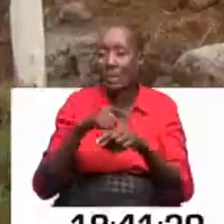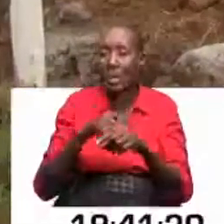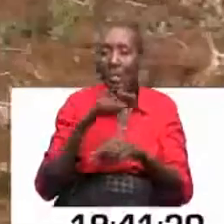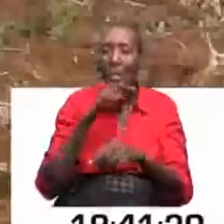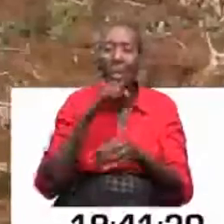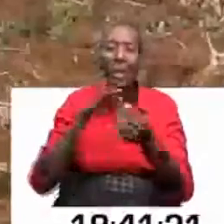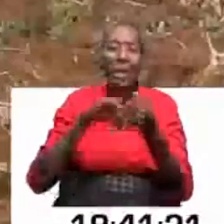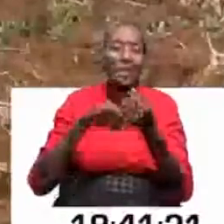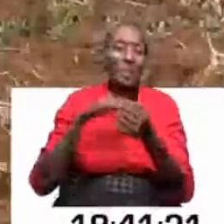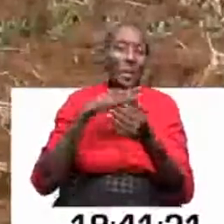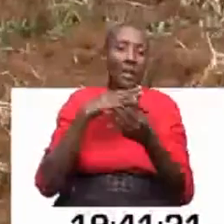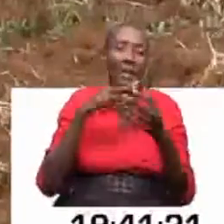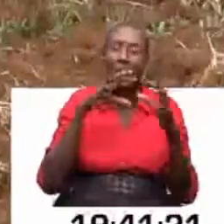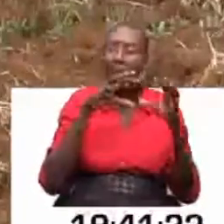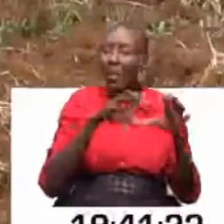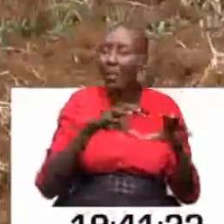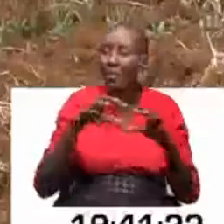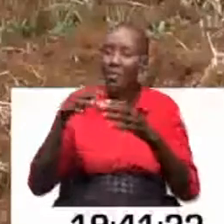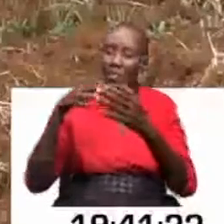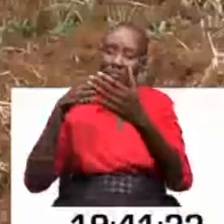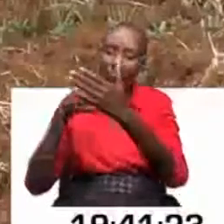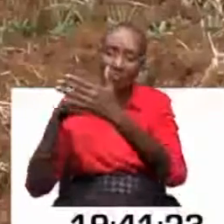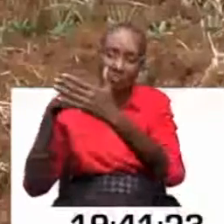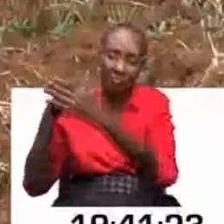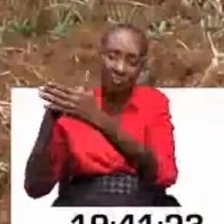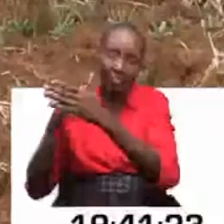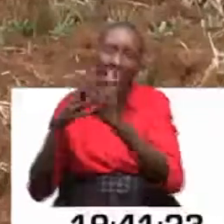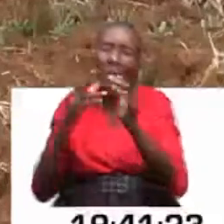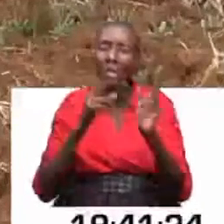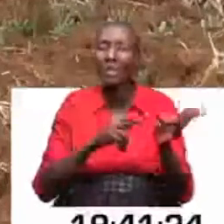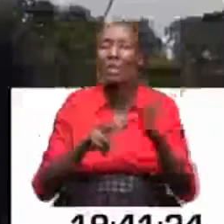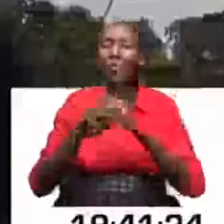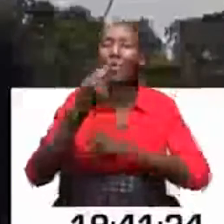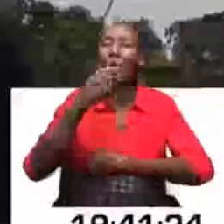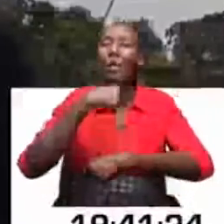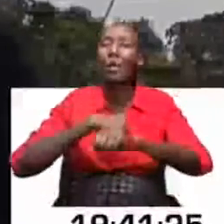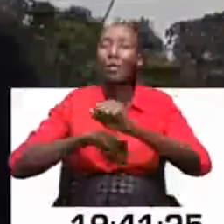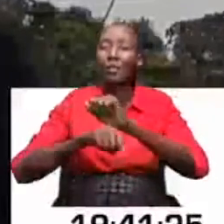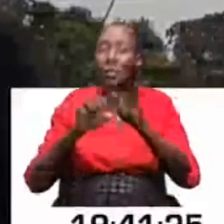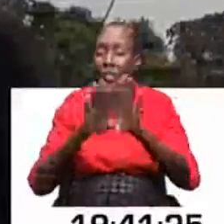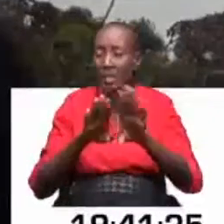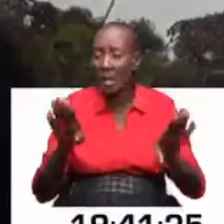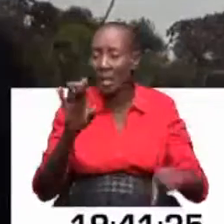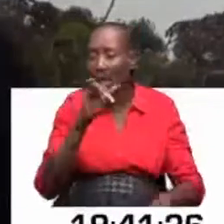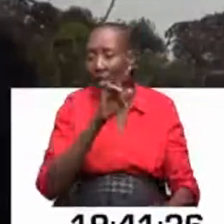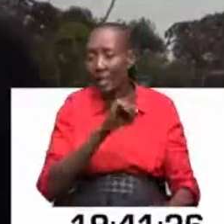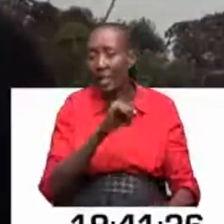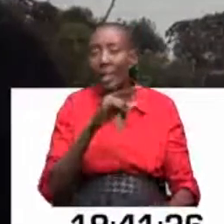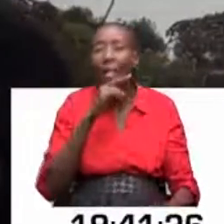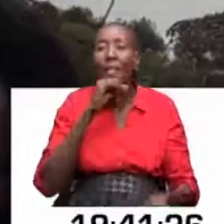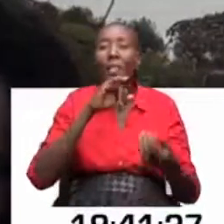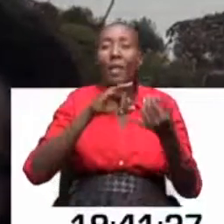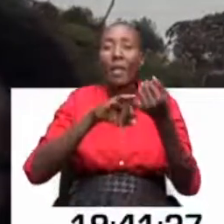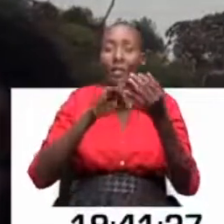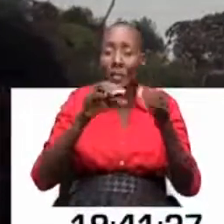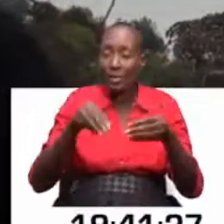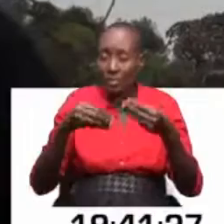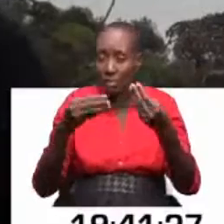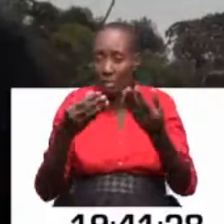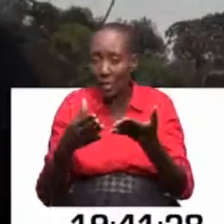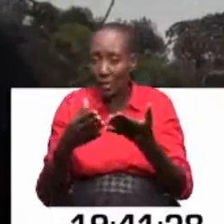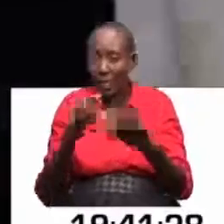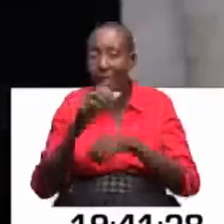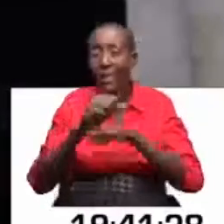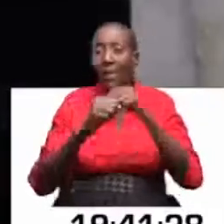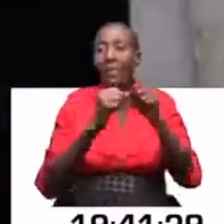akihangaishwa na kuzuiliwa kuendesha shughuliote kwenye shamba ho ambalo mumew aligwiwa mwak